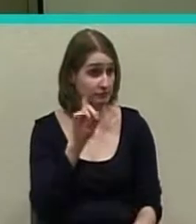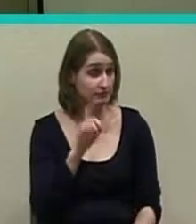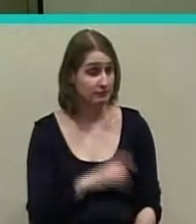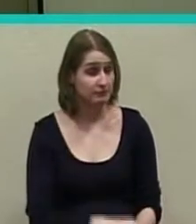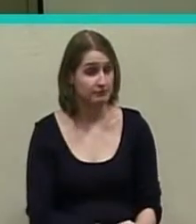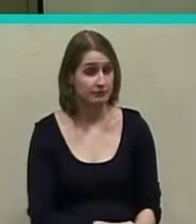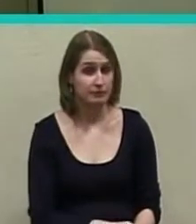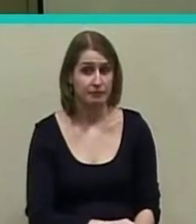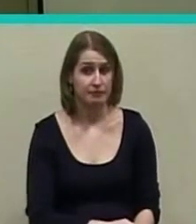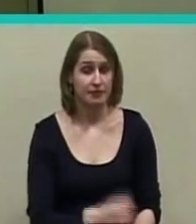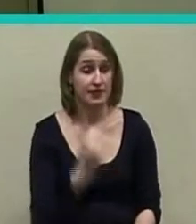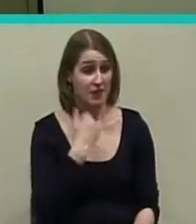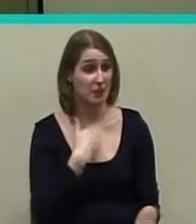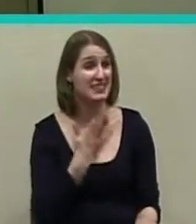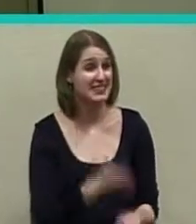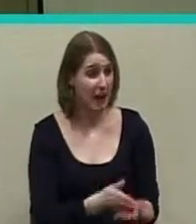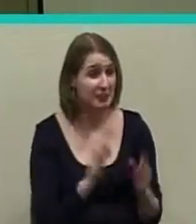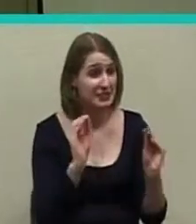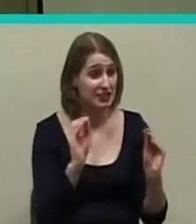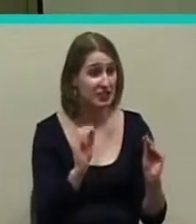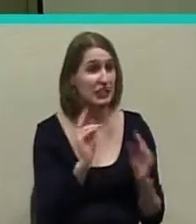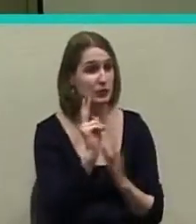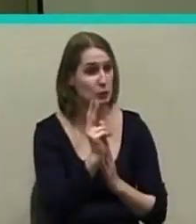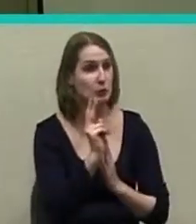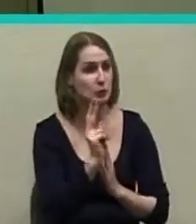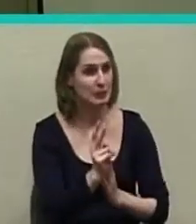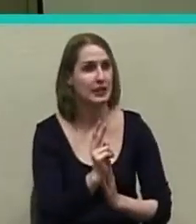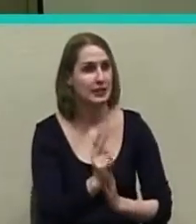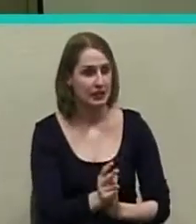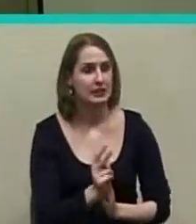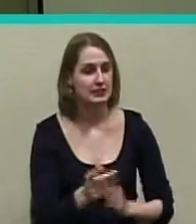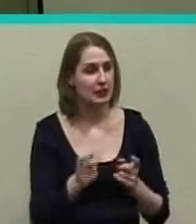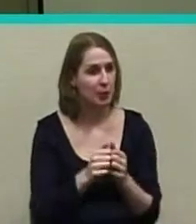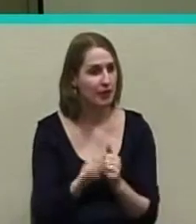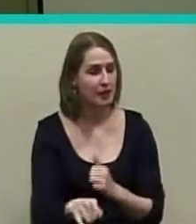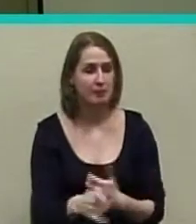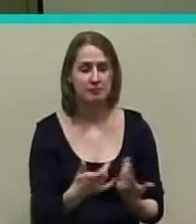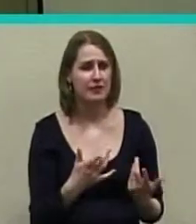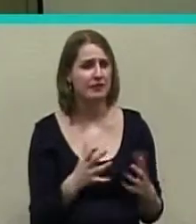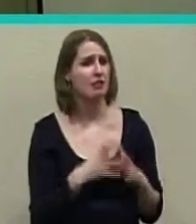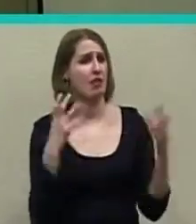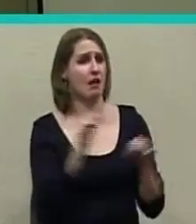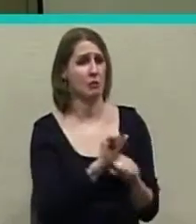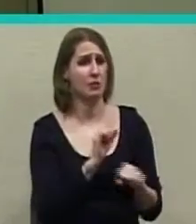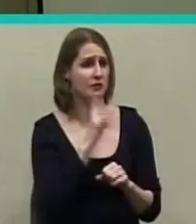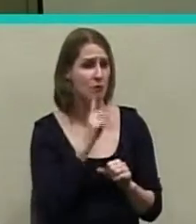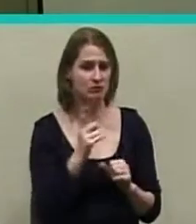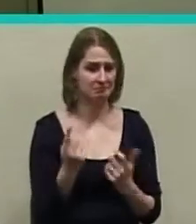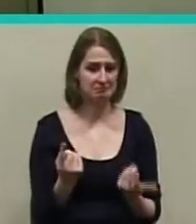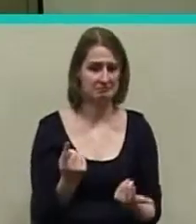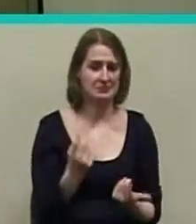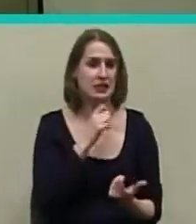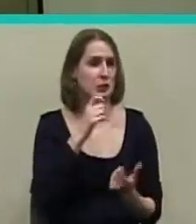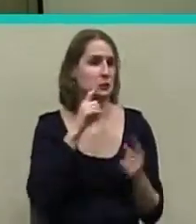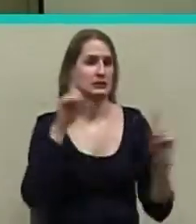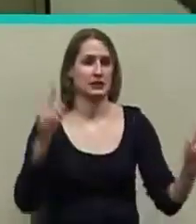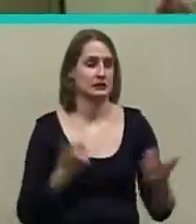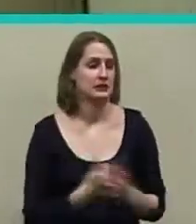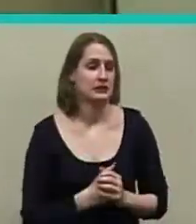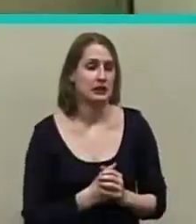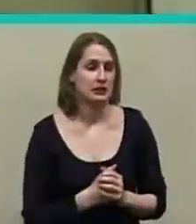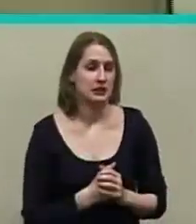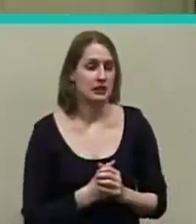Yeah, if I'm stopping teaching every 2 minutes to deal with this kid, I'm putting a lot of effort into a task that's not working. Okay? So what we want to do is